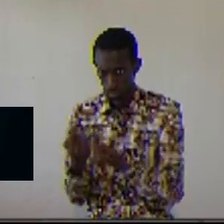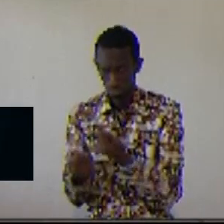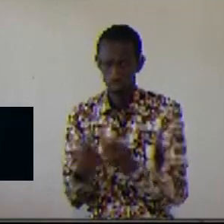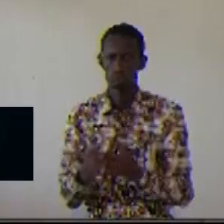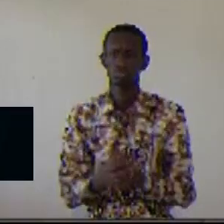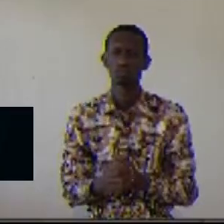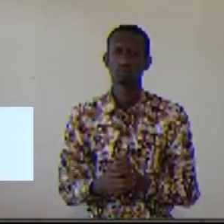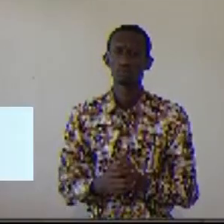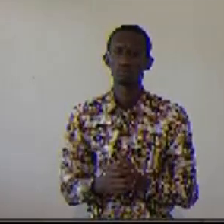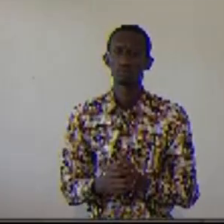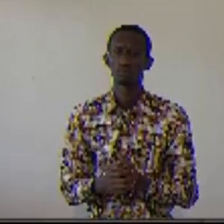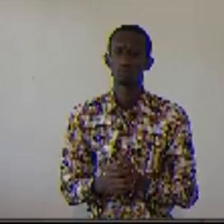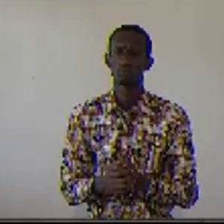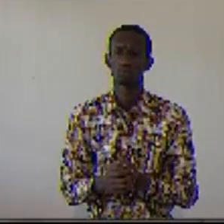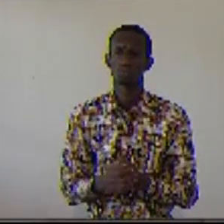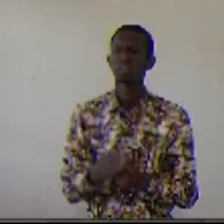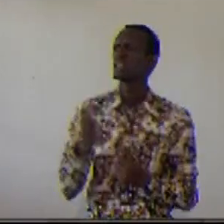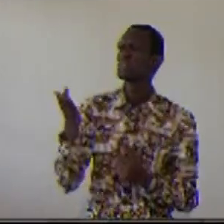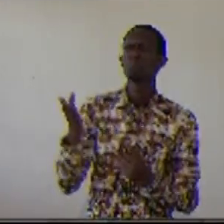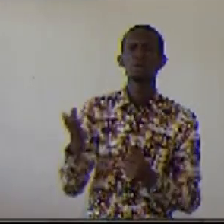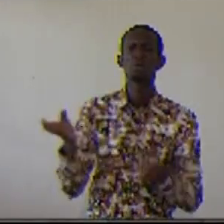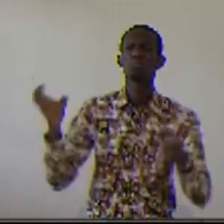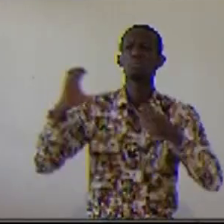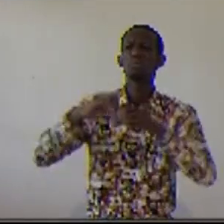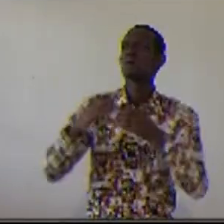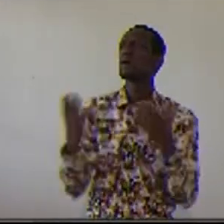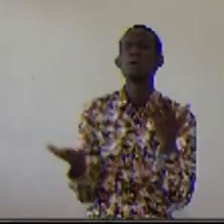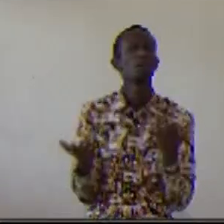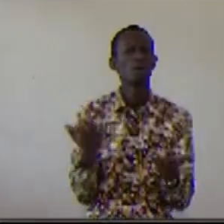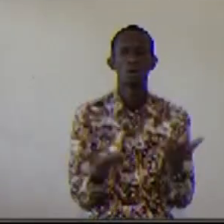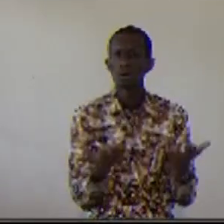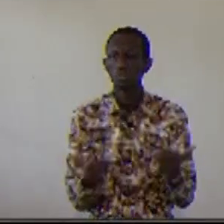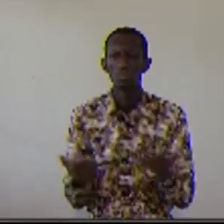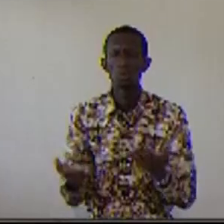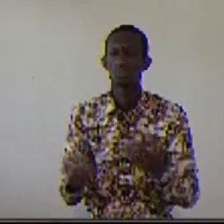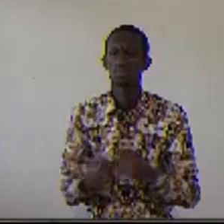And how does it interfere with the burning process? Because